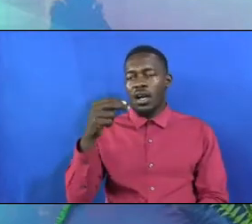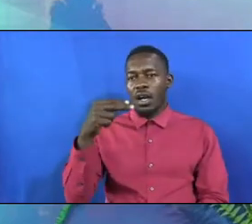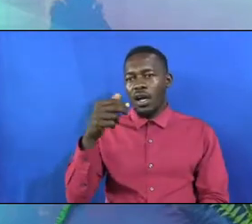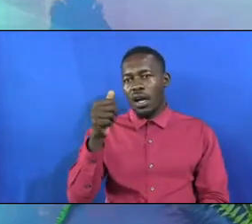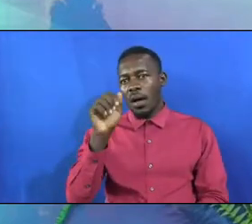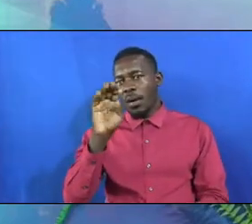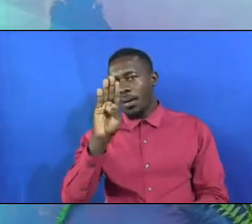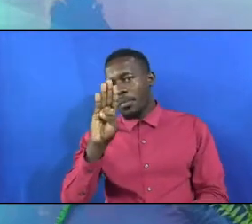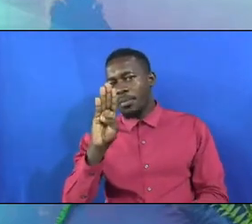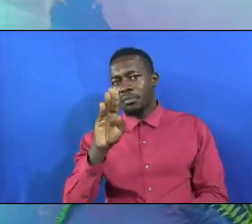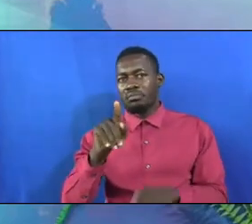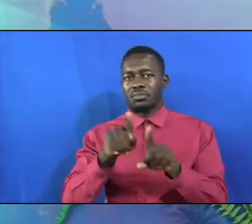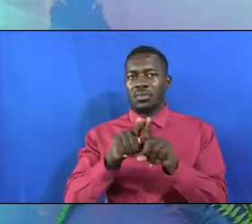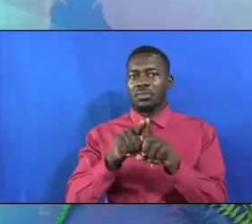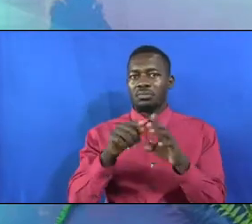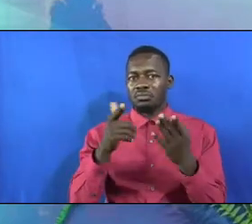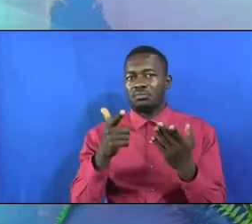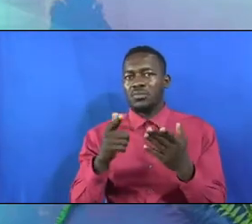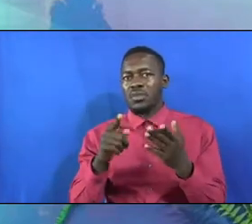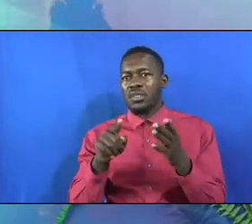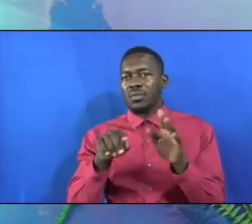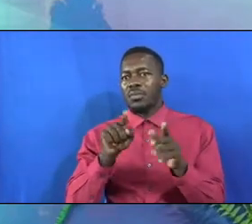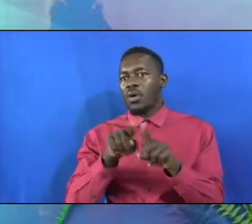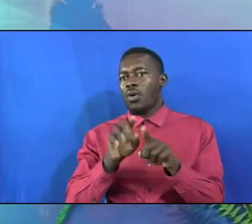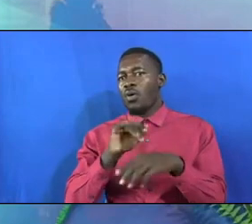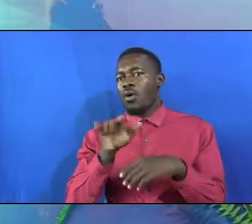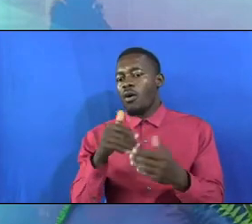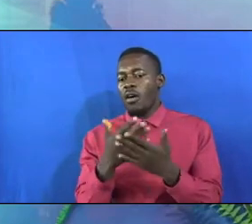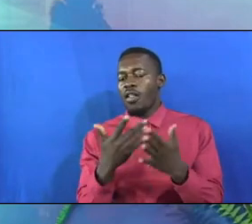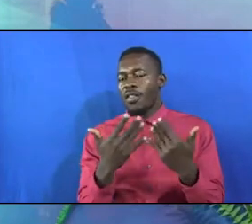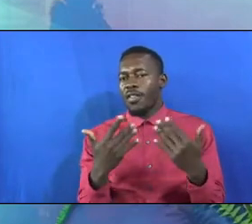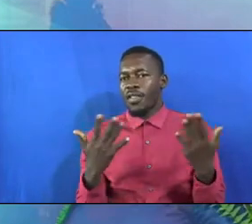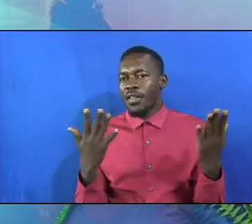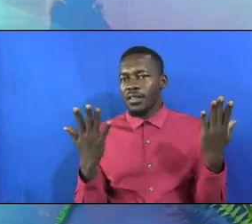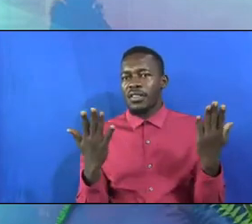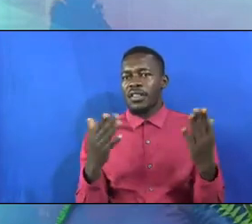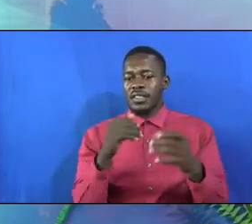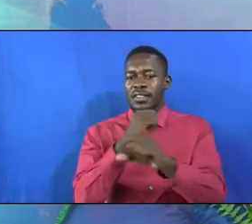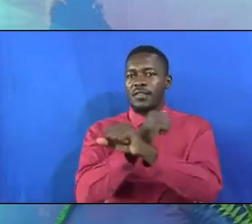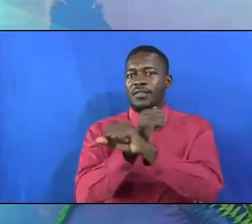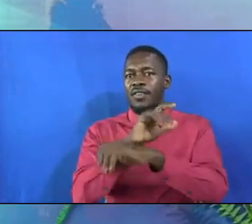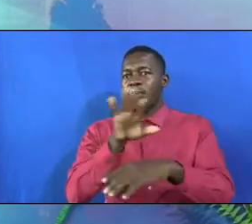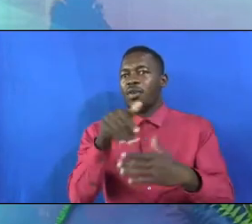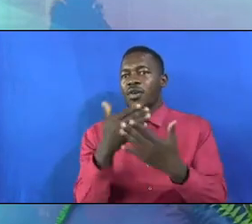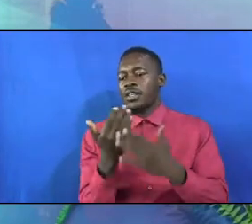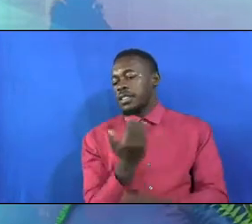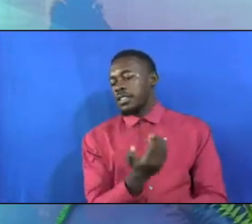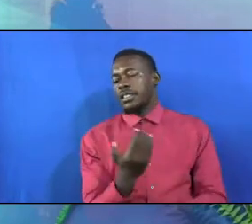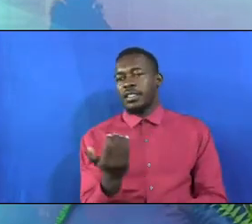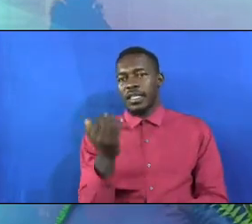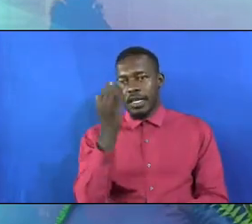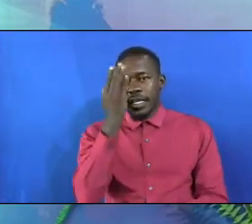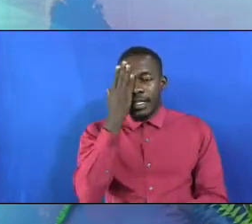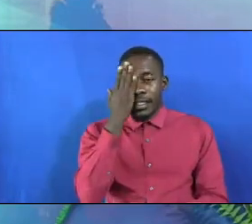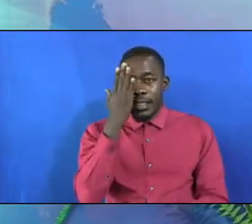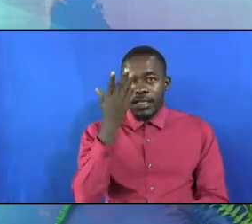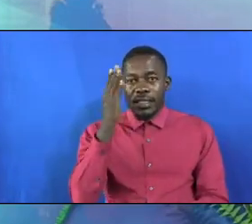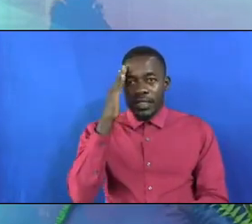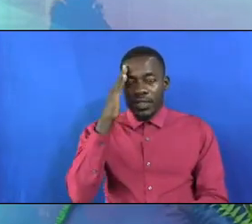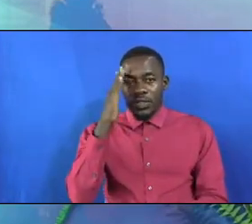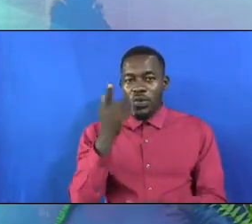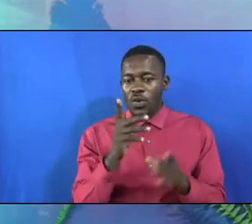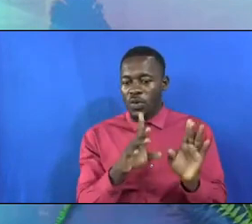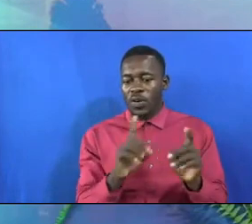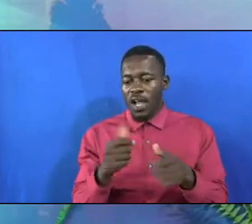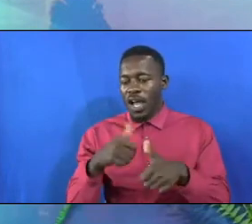know, the role she played in the delivery of the children of Israel. You know, she secured the spies